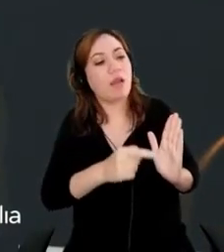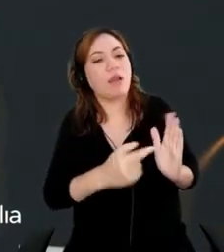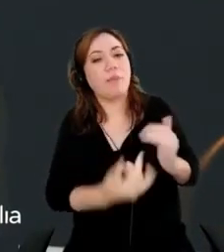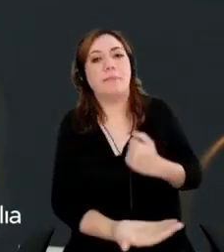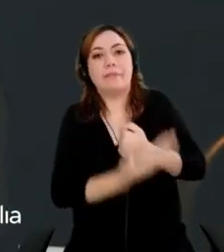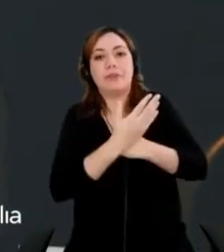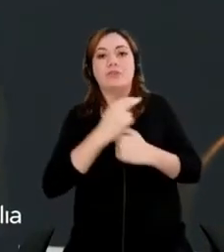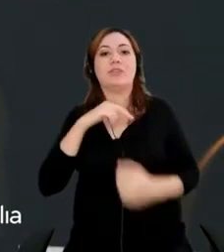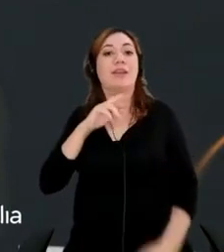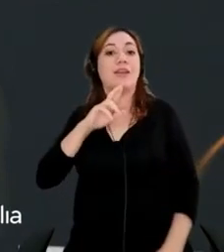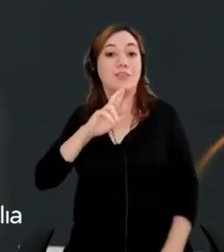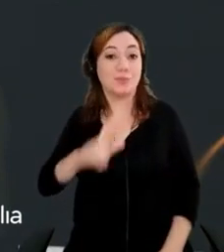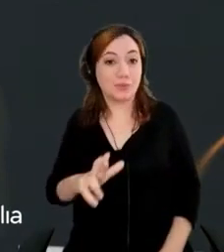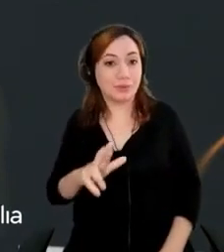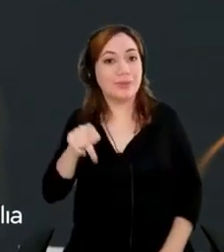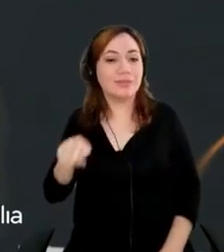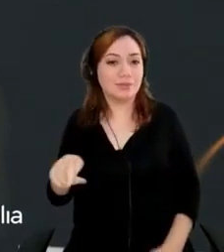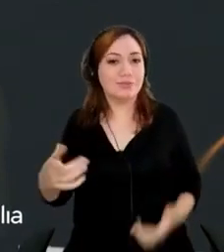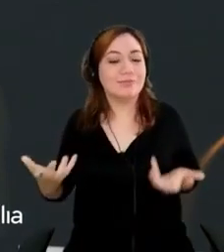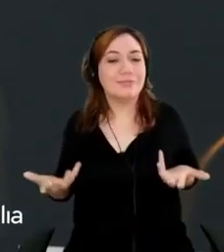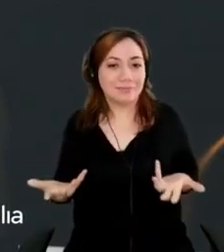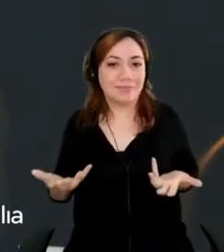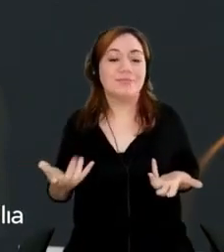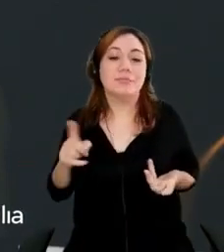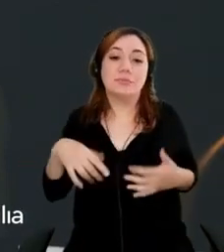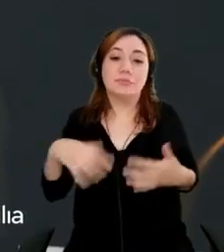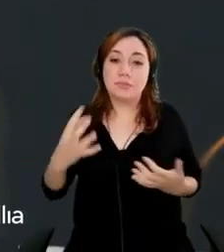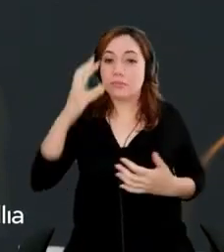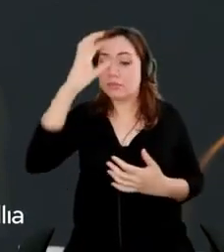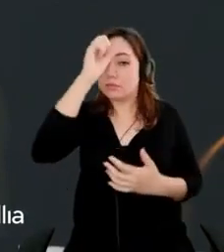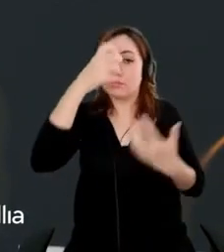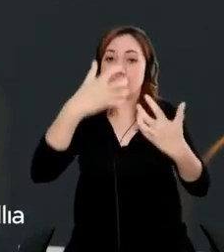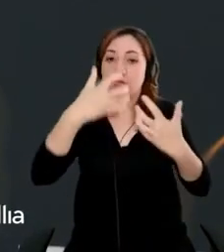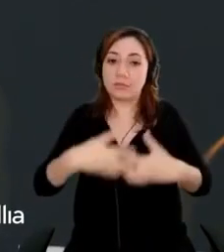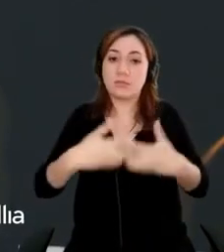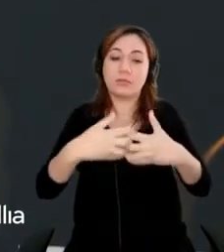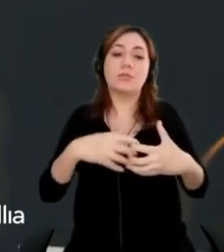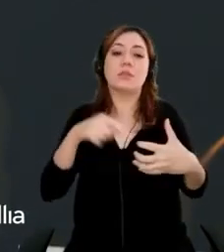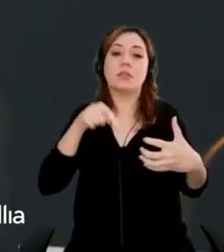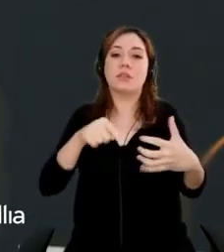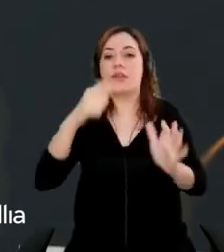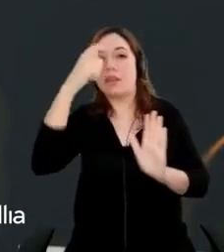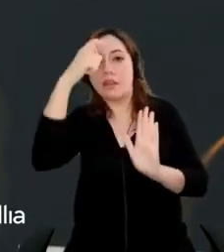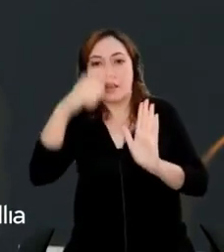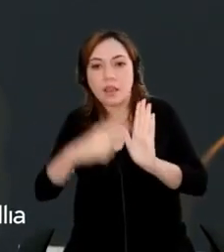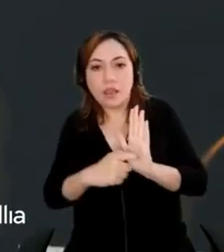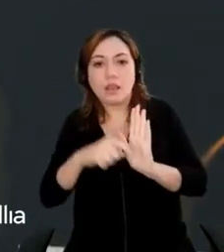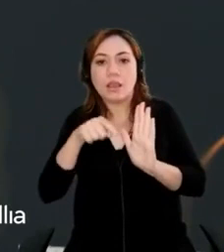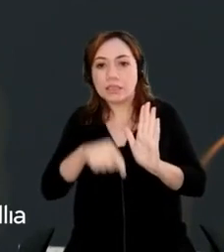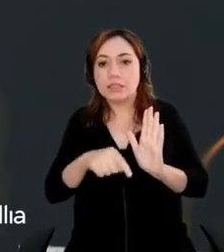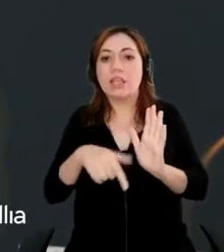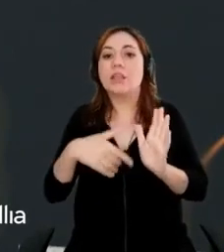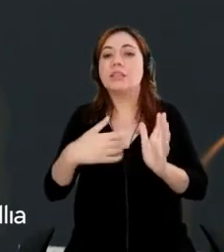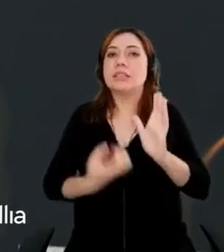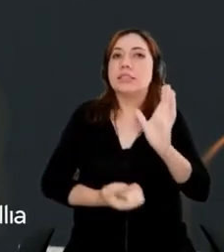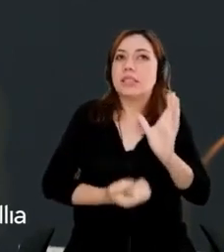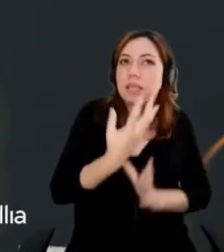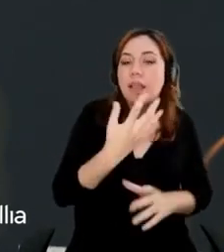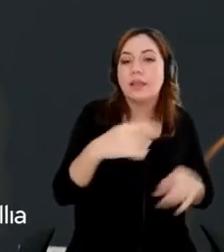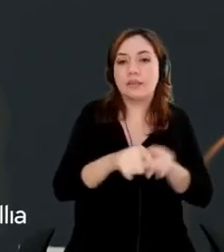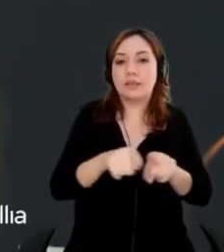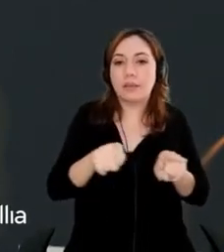So machine learning, AI, they're about creating or transforming data into a form that